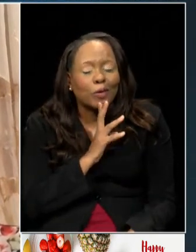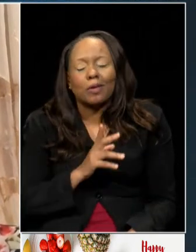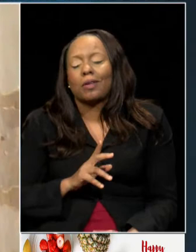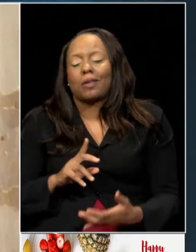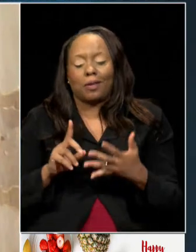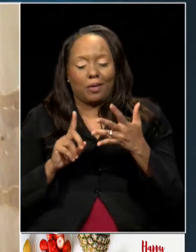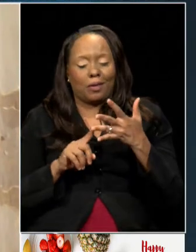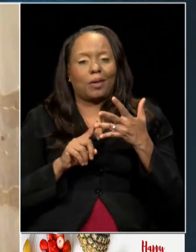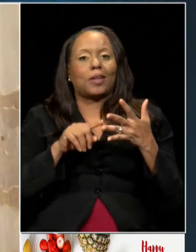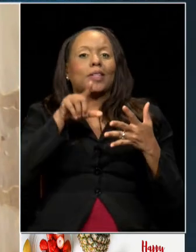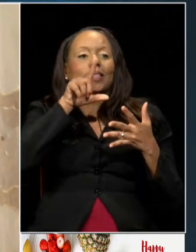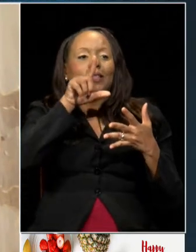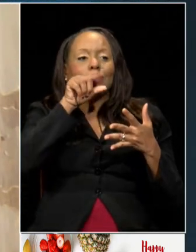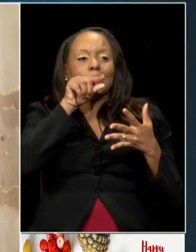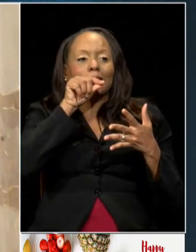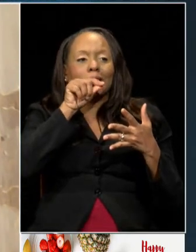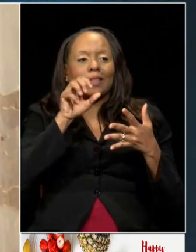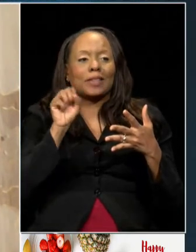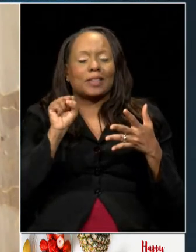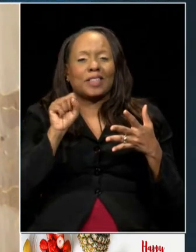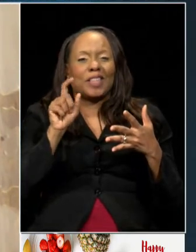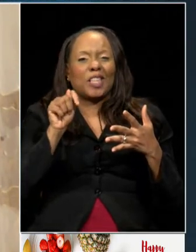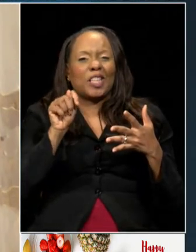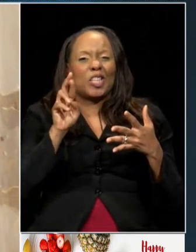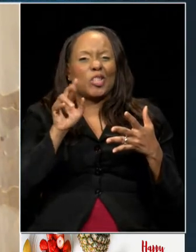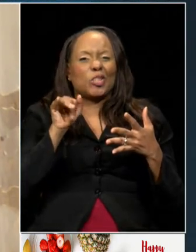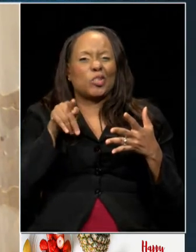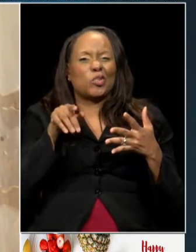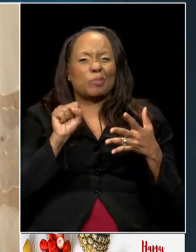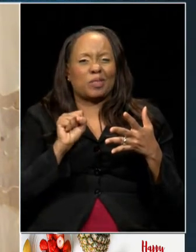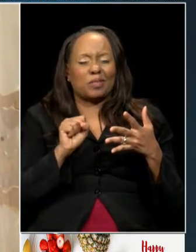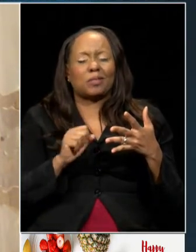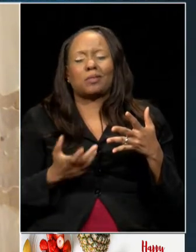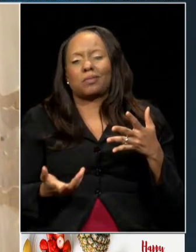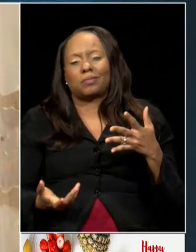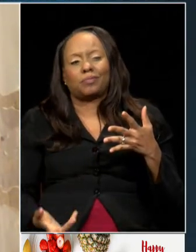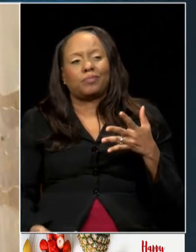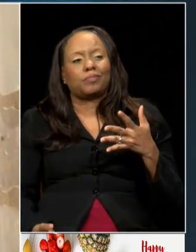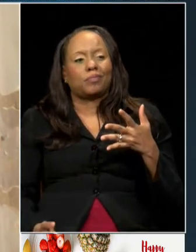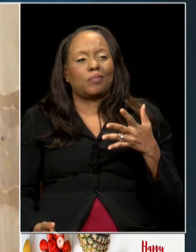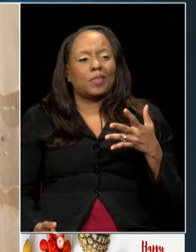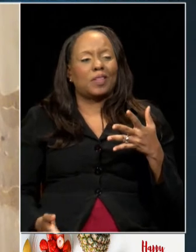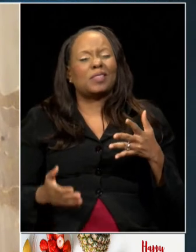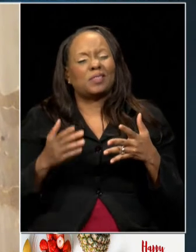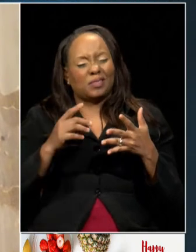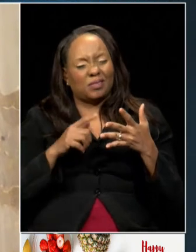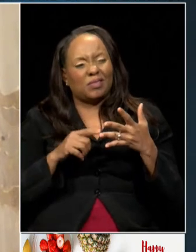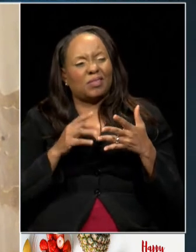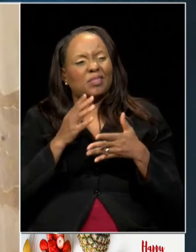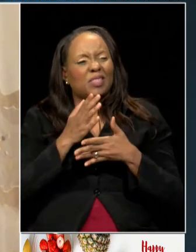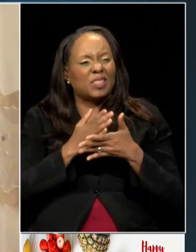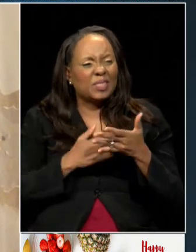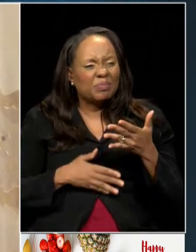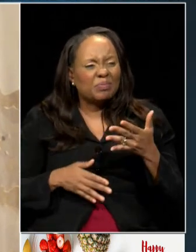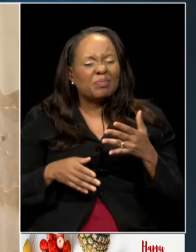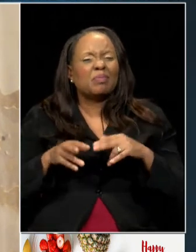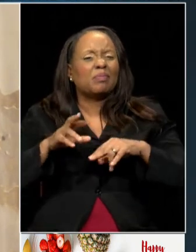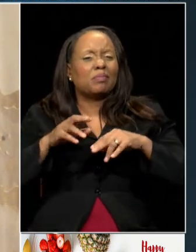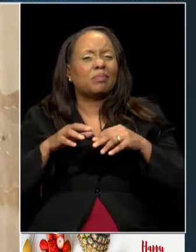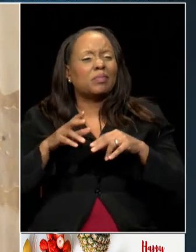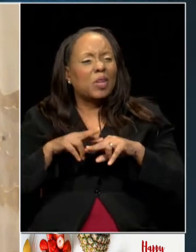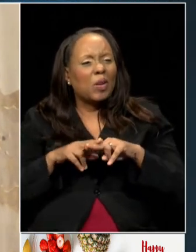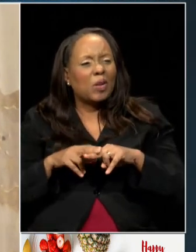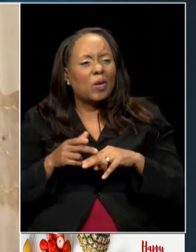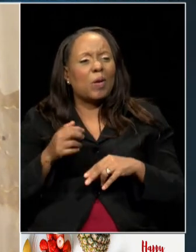know, some of them would have some additional sodium, but still, it's a better option. A chicken strip or the